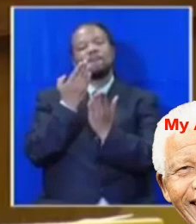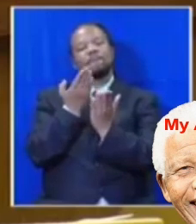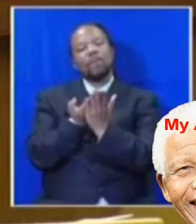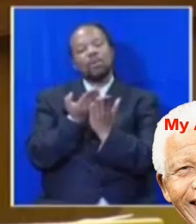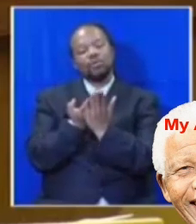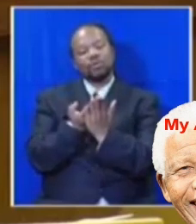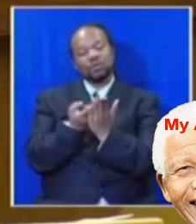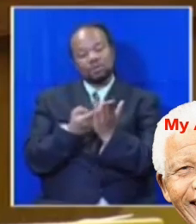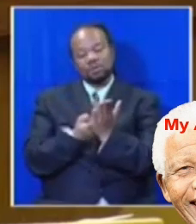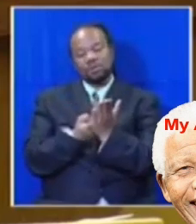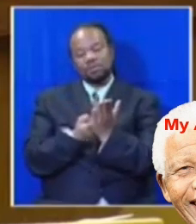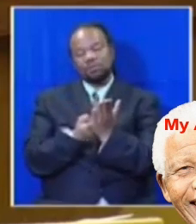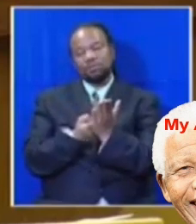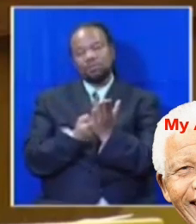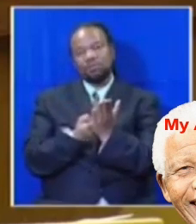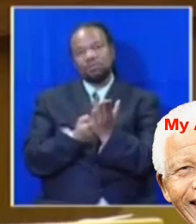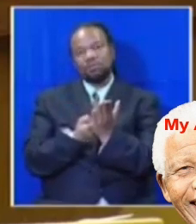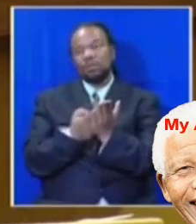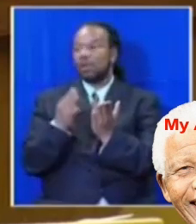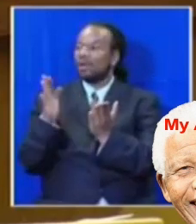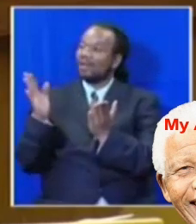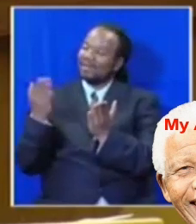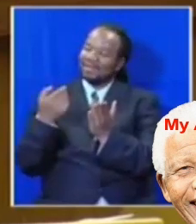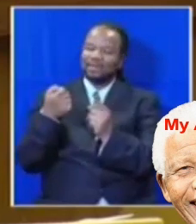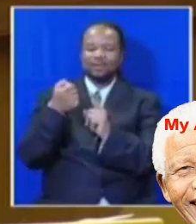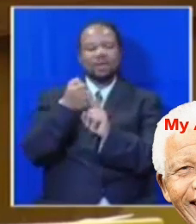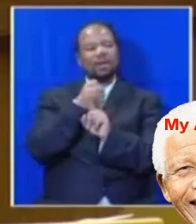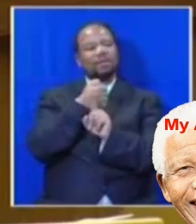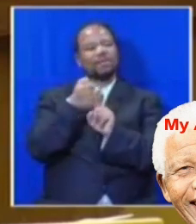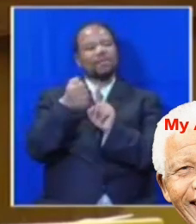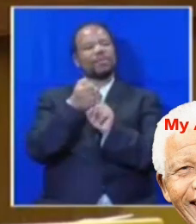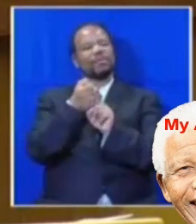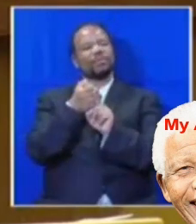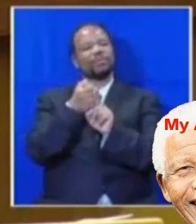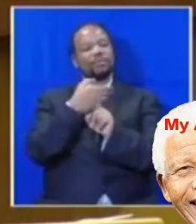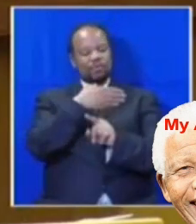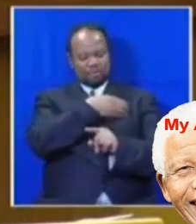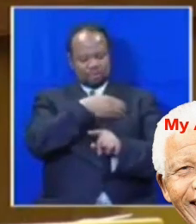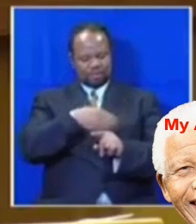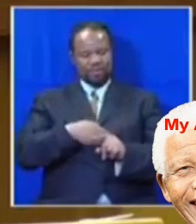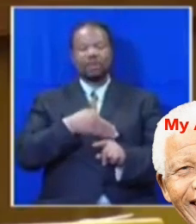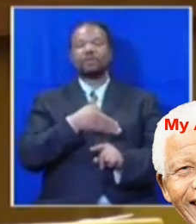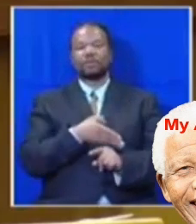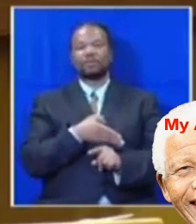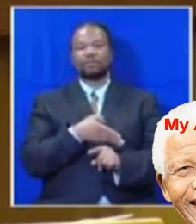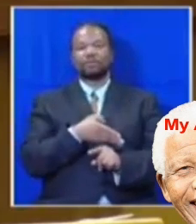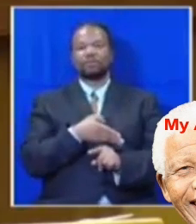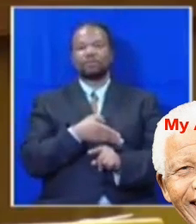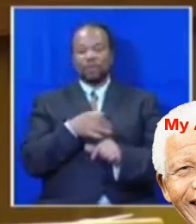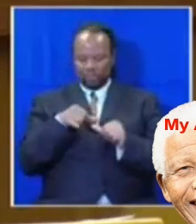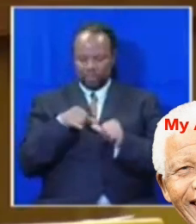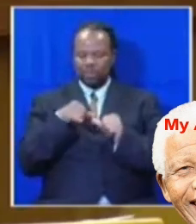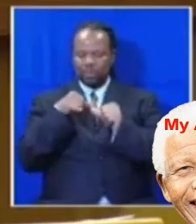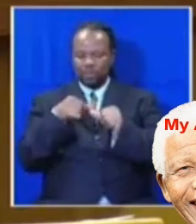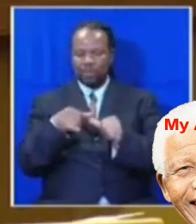into this House as a form of abuse for President Zuma. And we are continuing in that vein